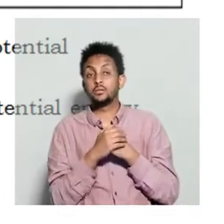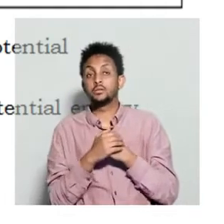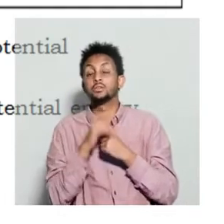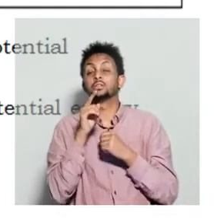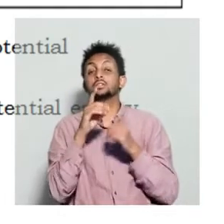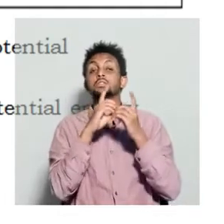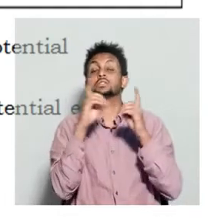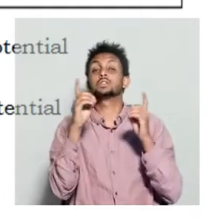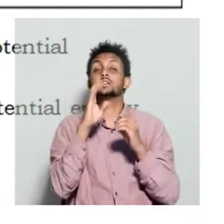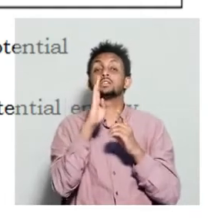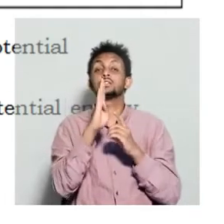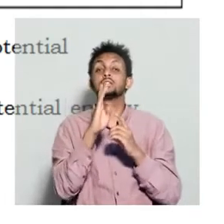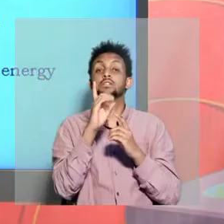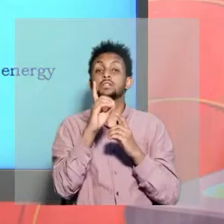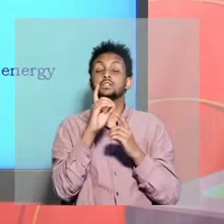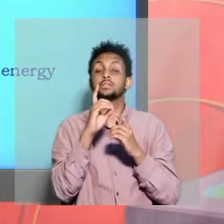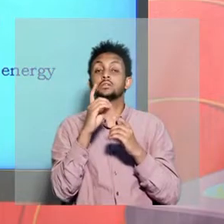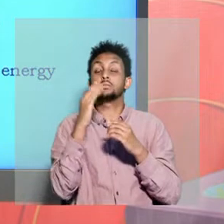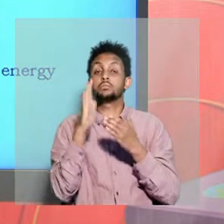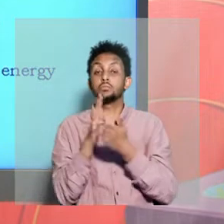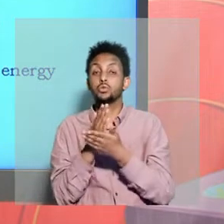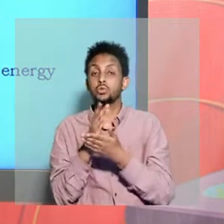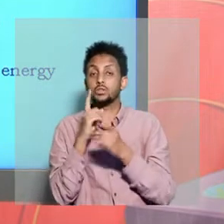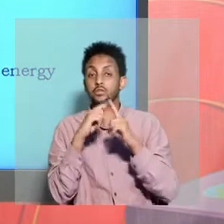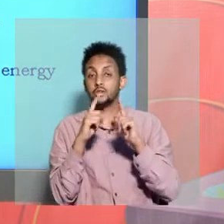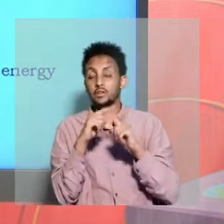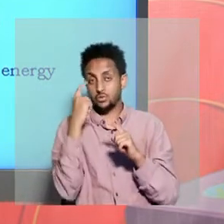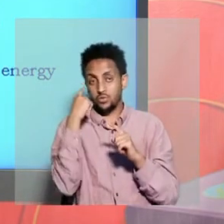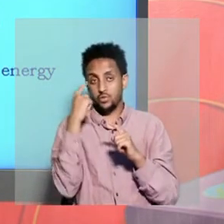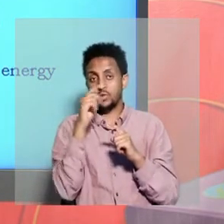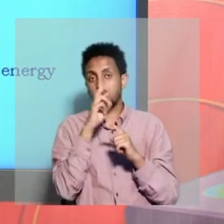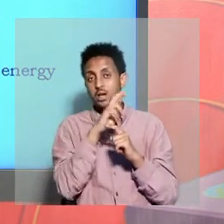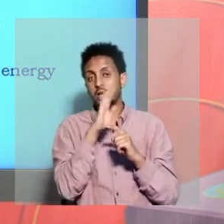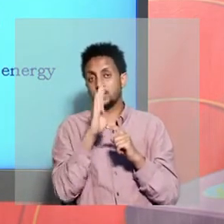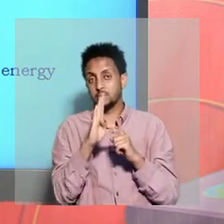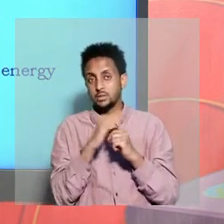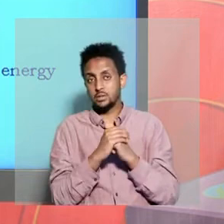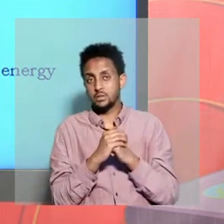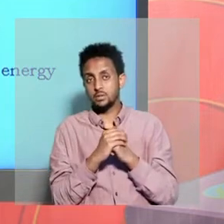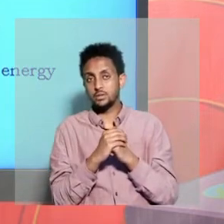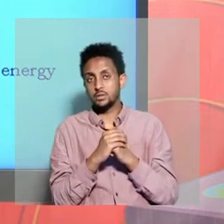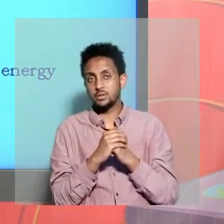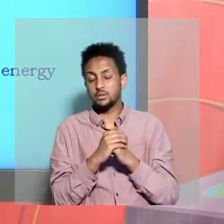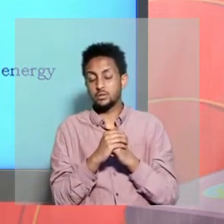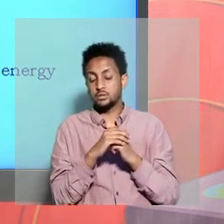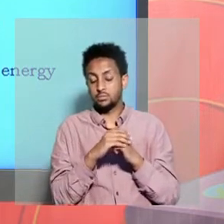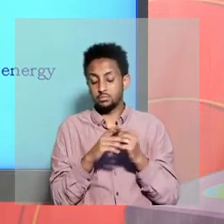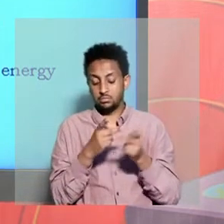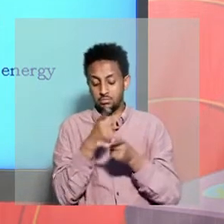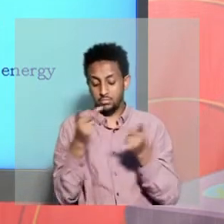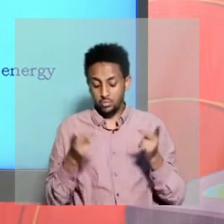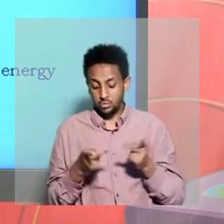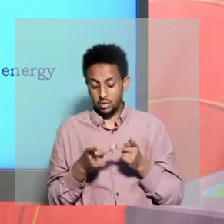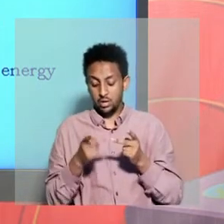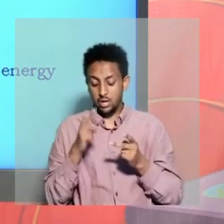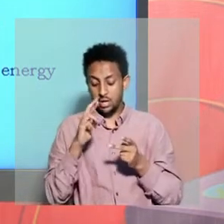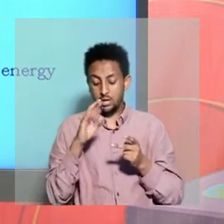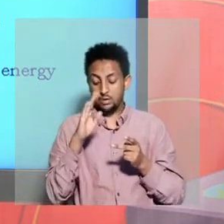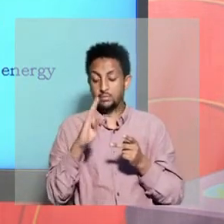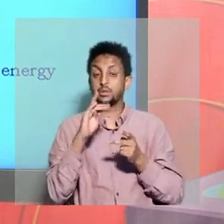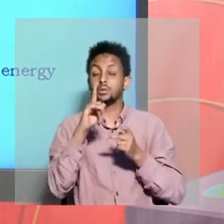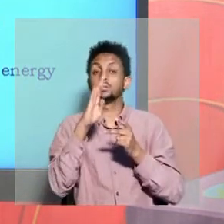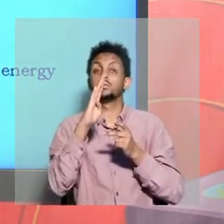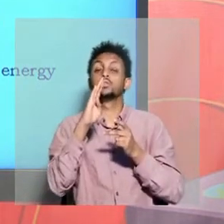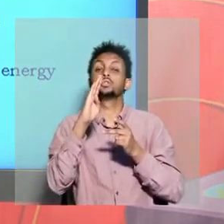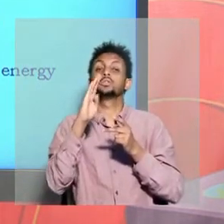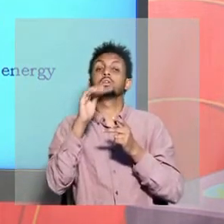that the distance D is known to be the difference of RB, R at B, at location B, minus R at